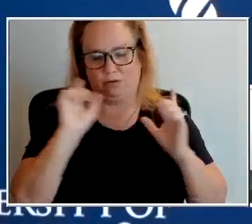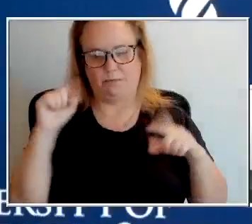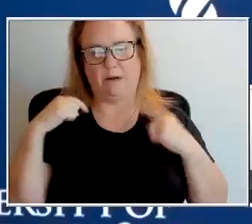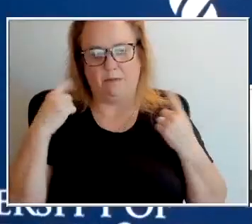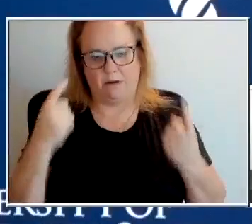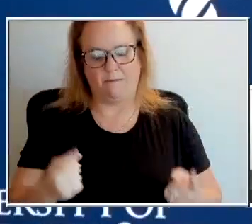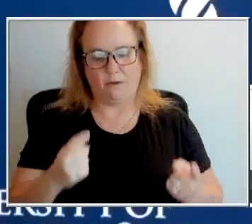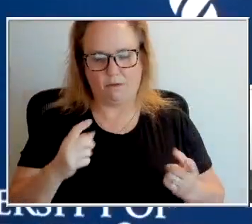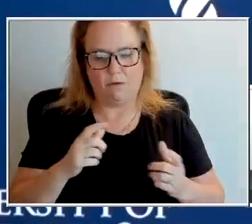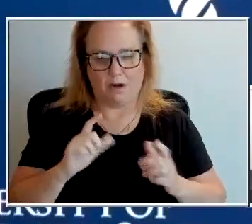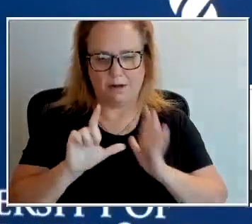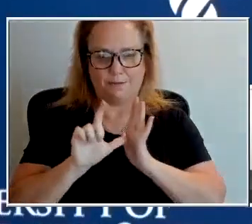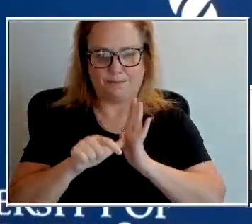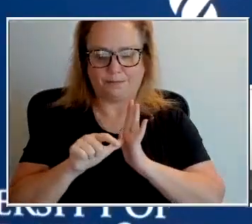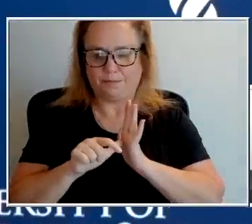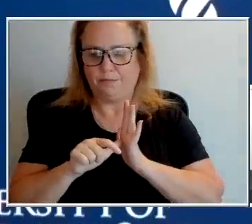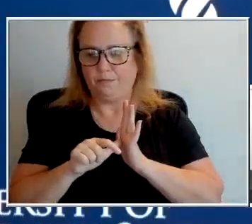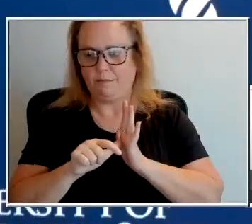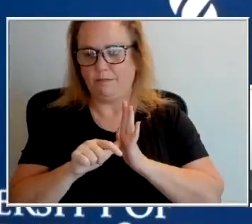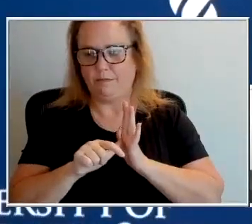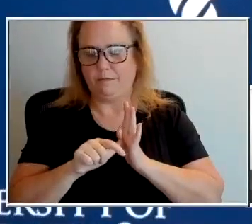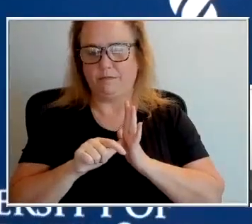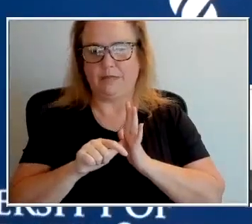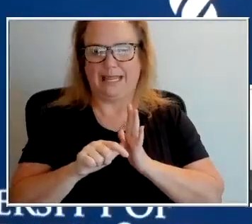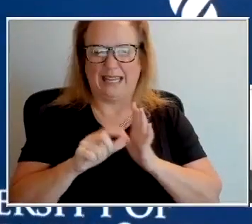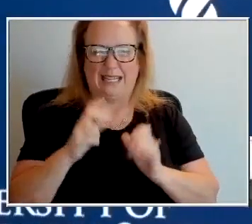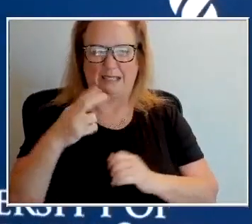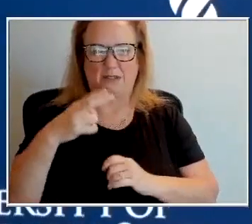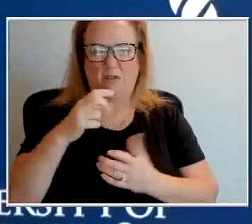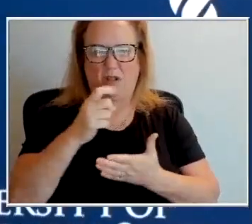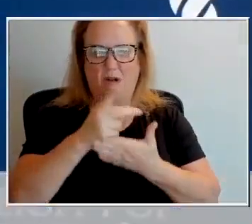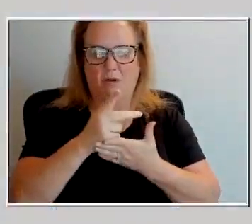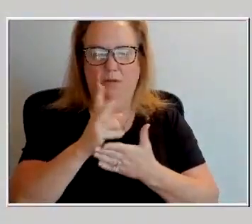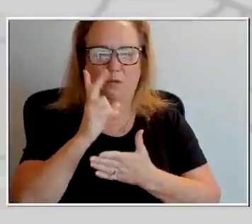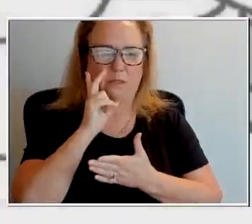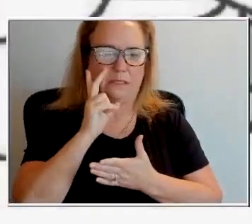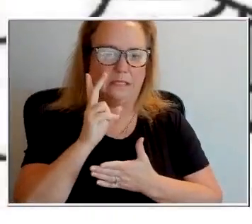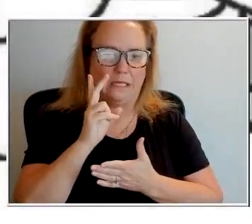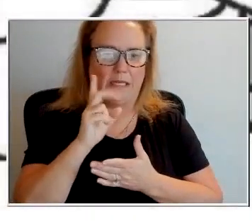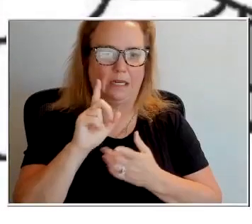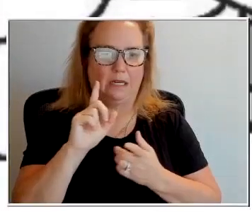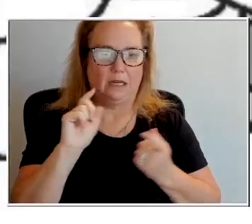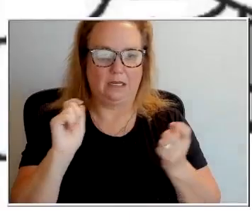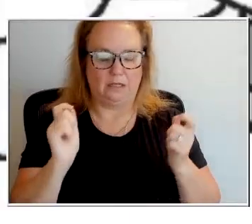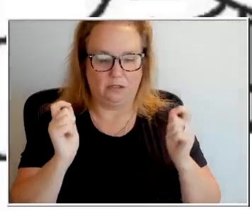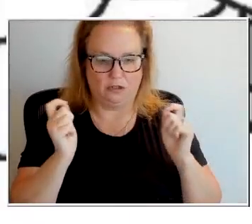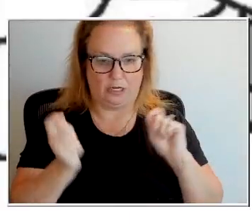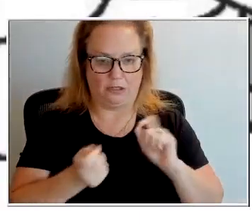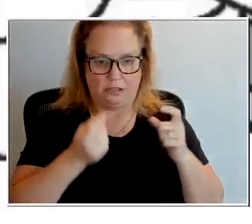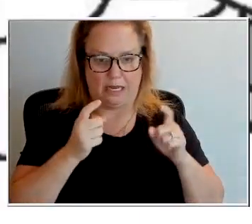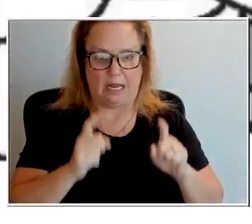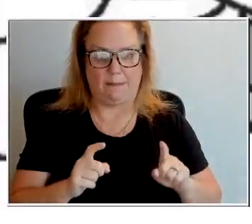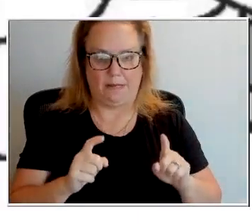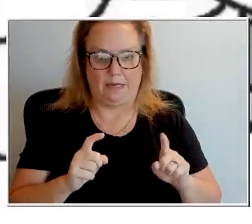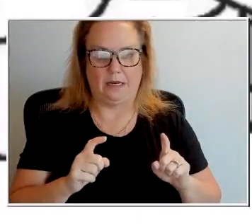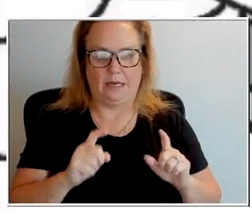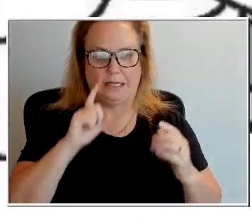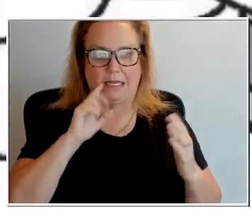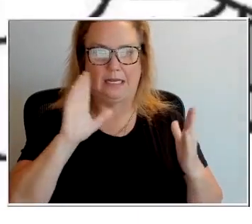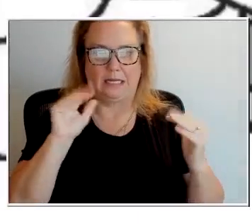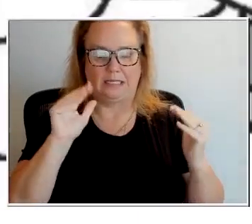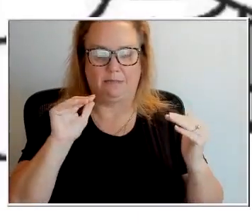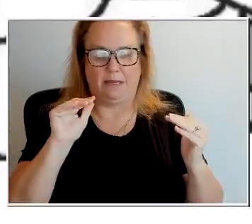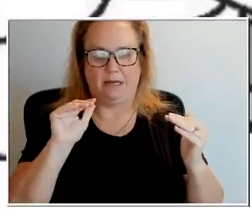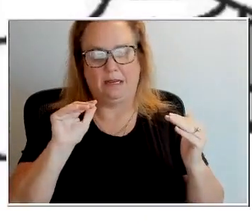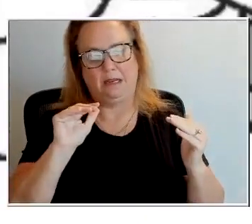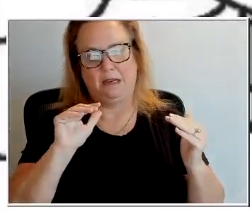time. And that has been the historical approval. We'll see if, when the changes are made, and they do anticipate by